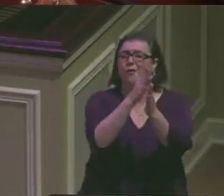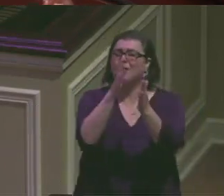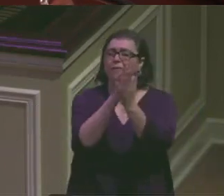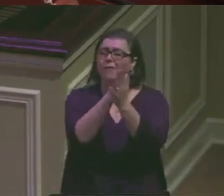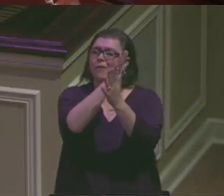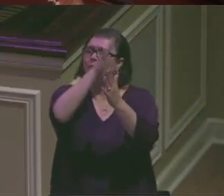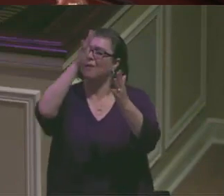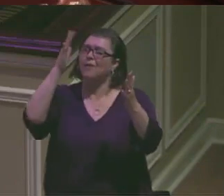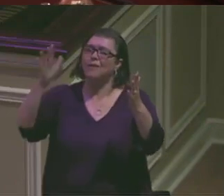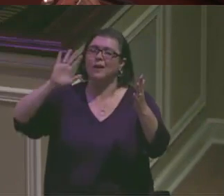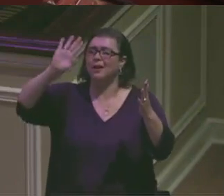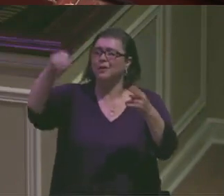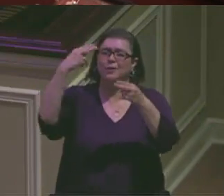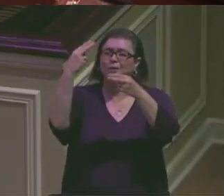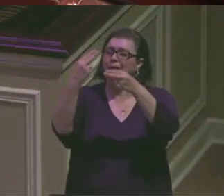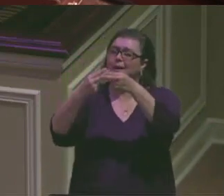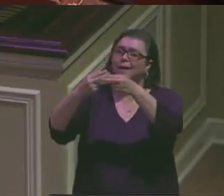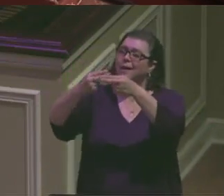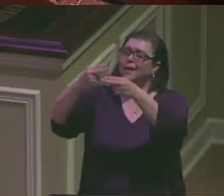glorify your